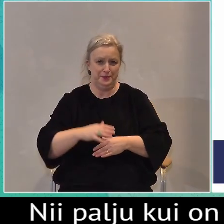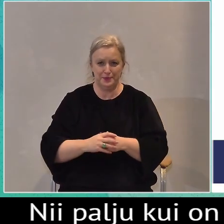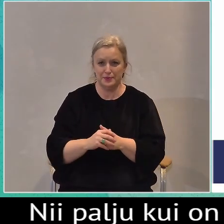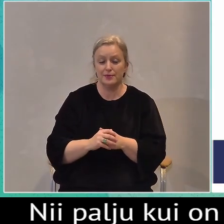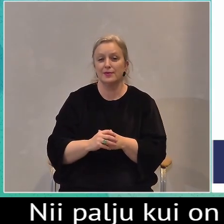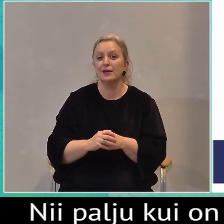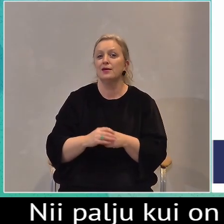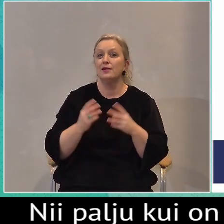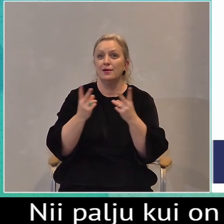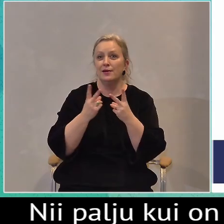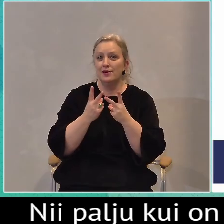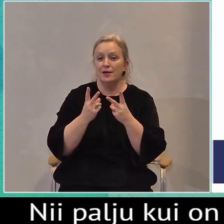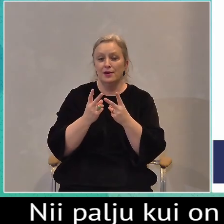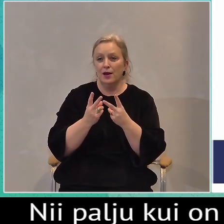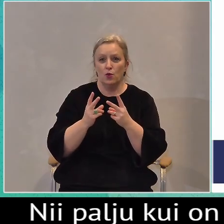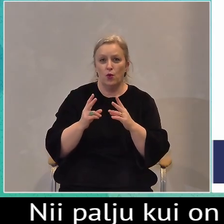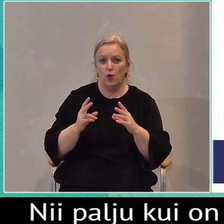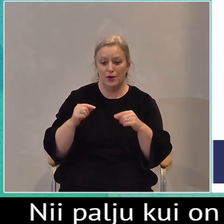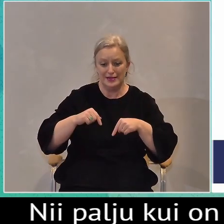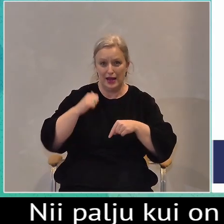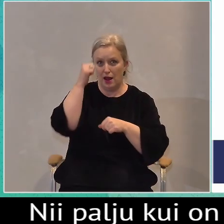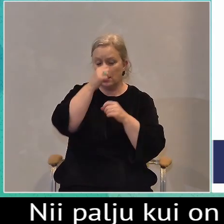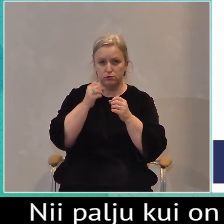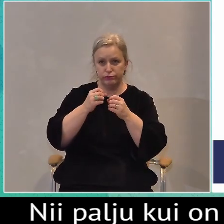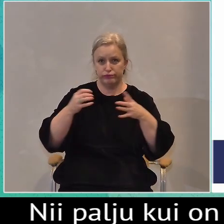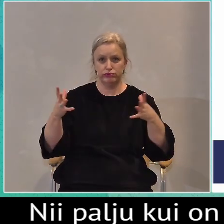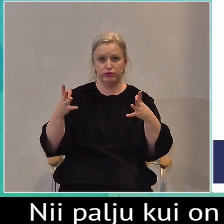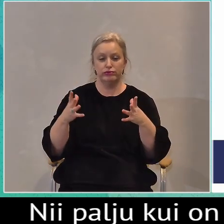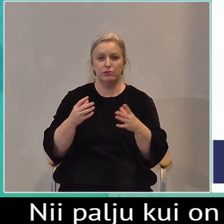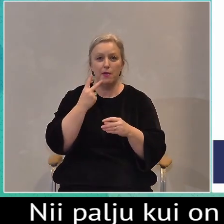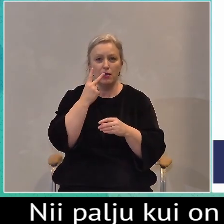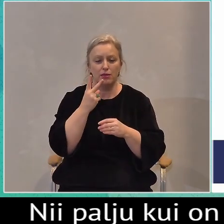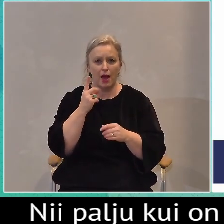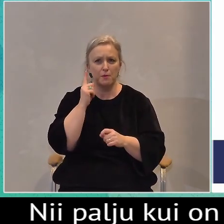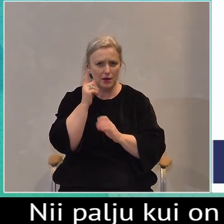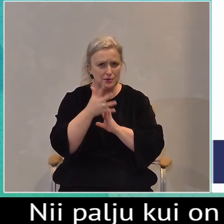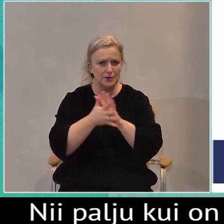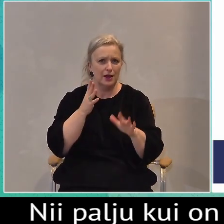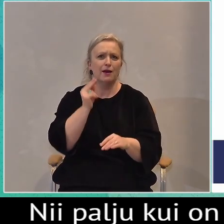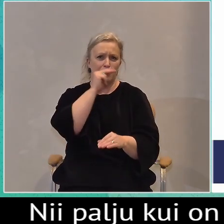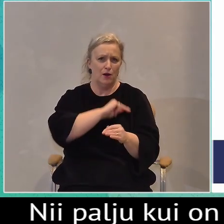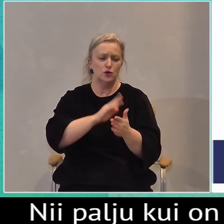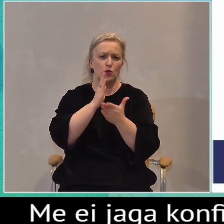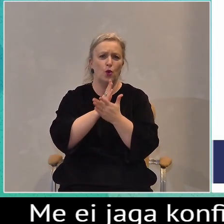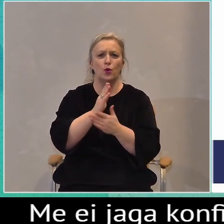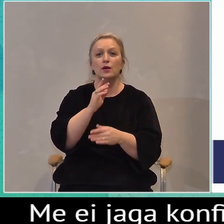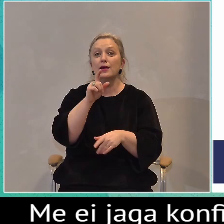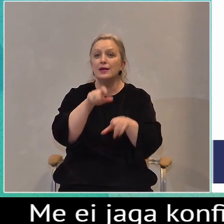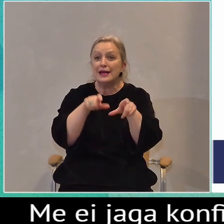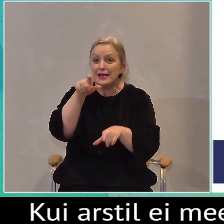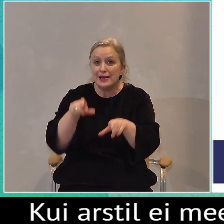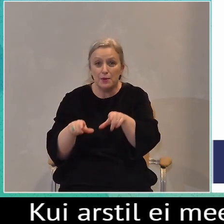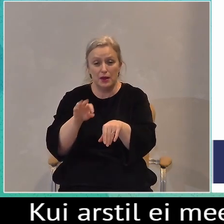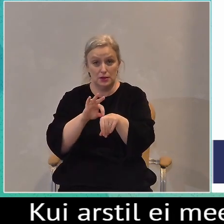between the company and the relevant people as necessary. And we see a lot